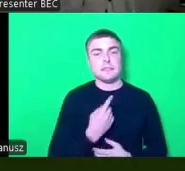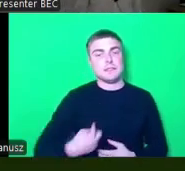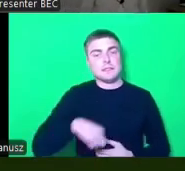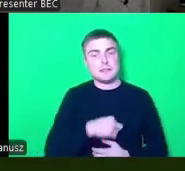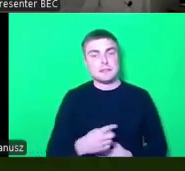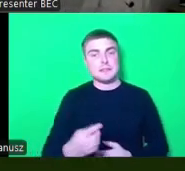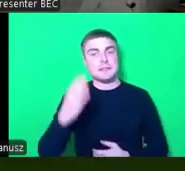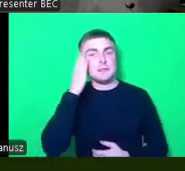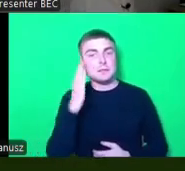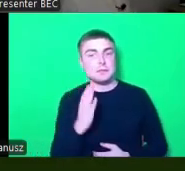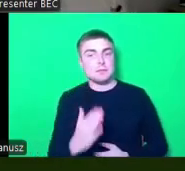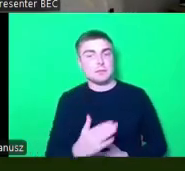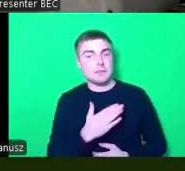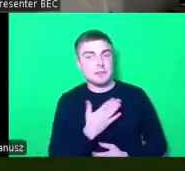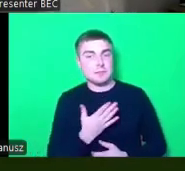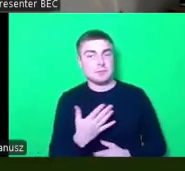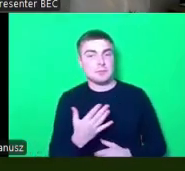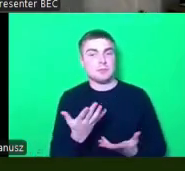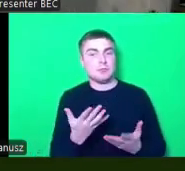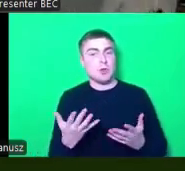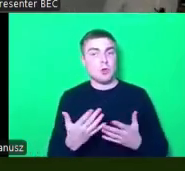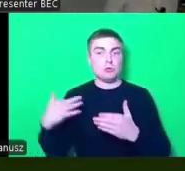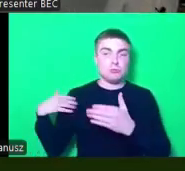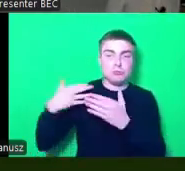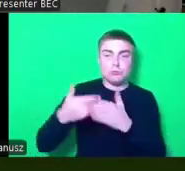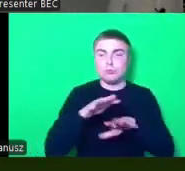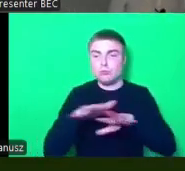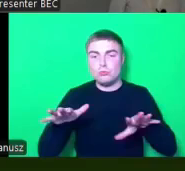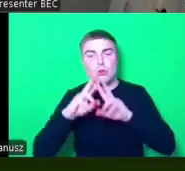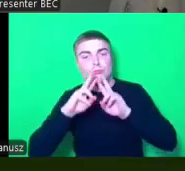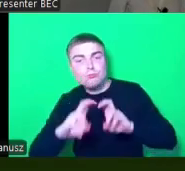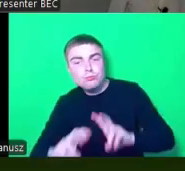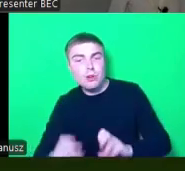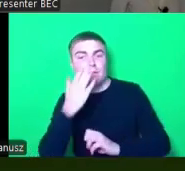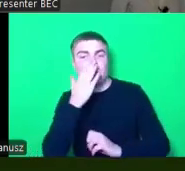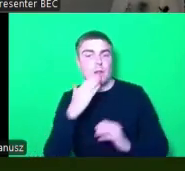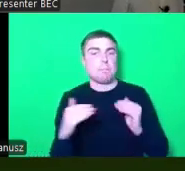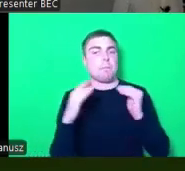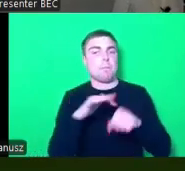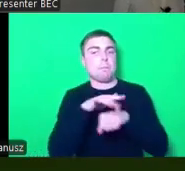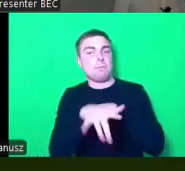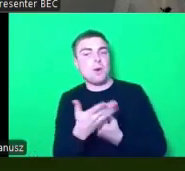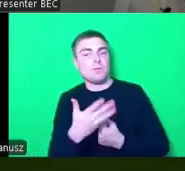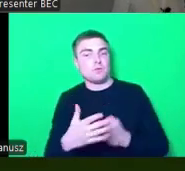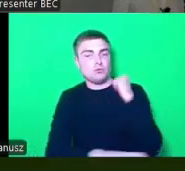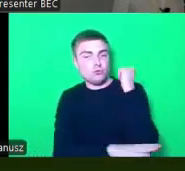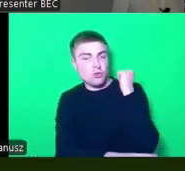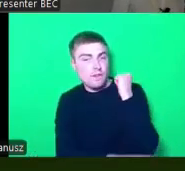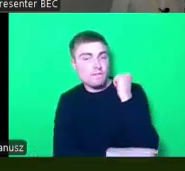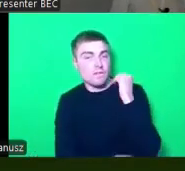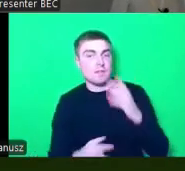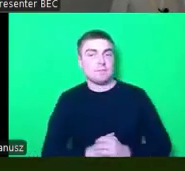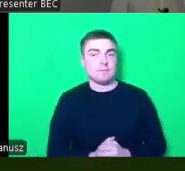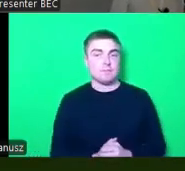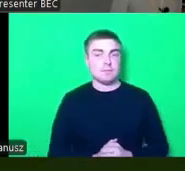general have an effect, but we don't know really the effect of tree diversity. Effect of forest and green as